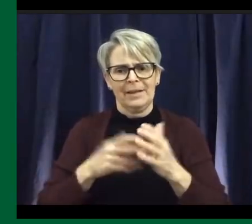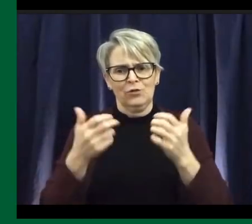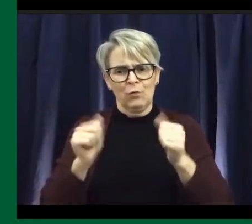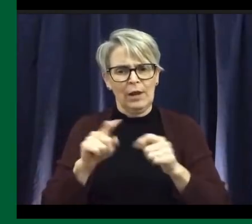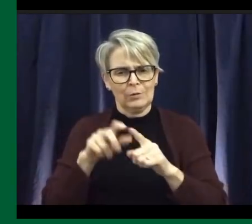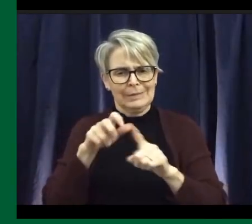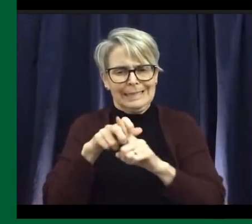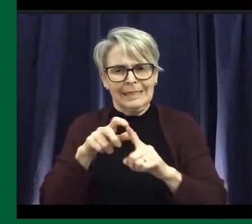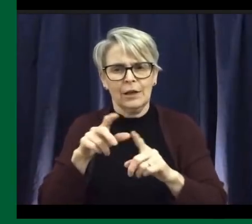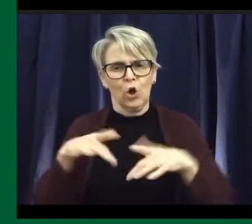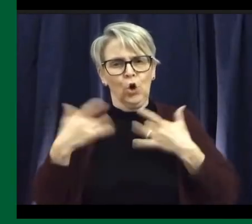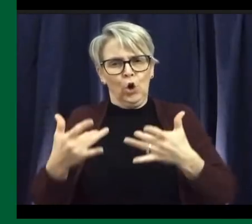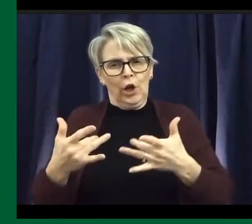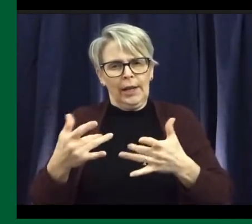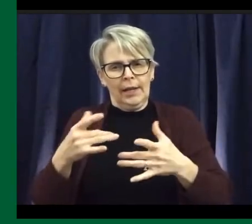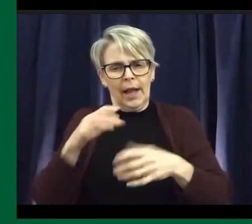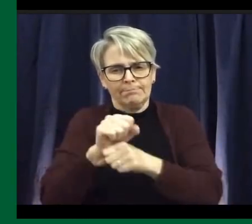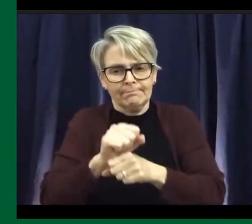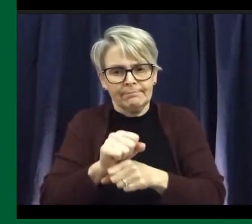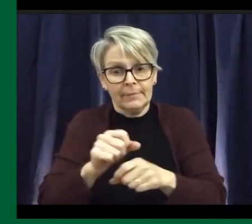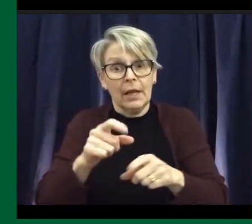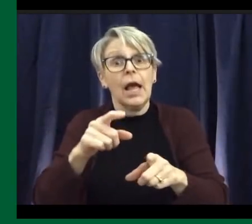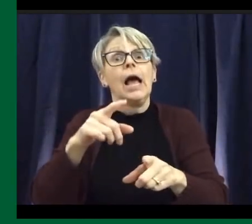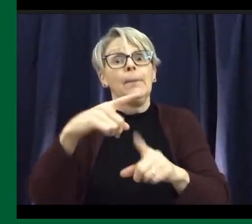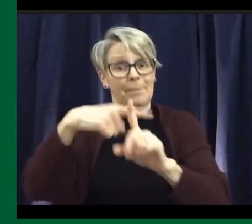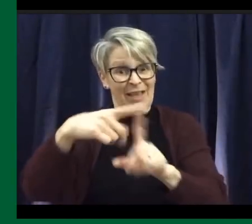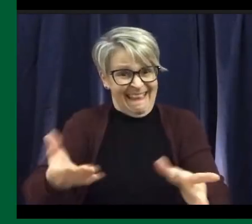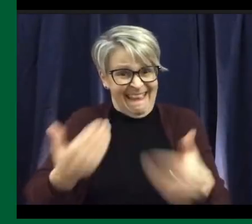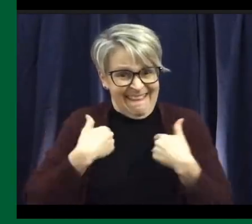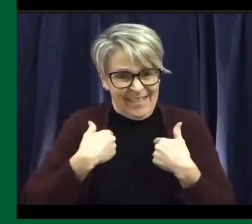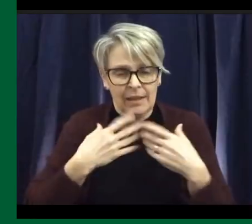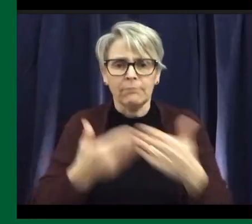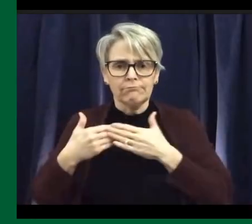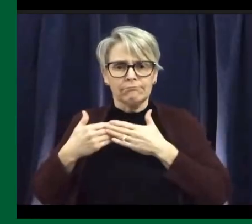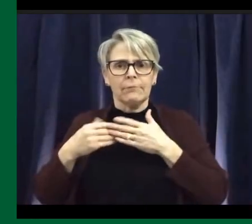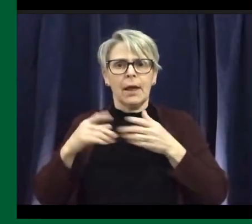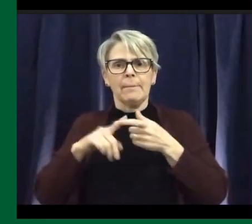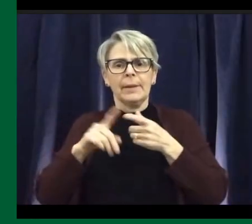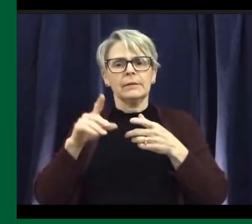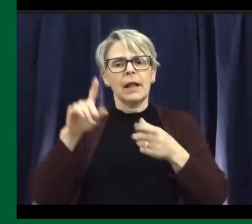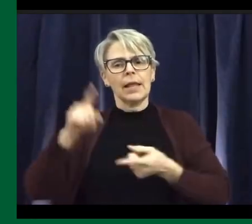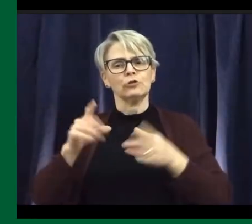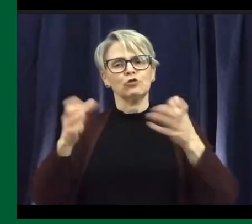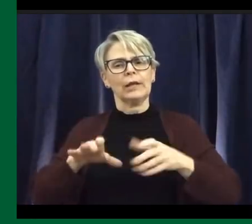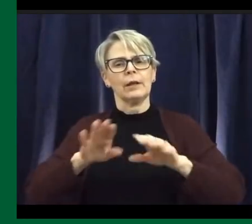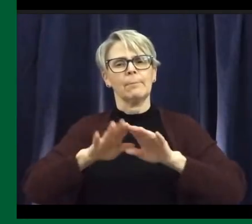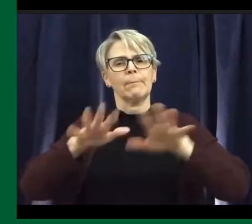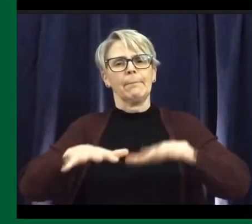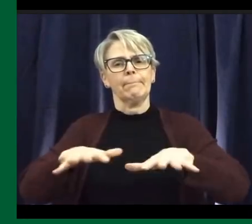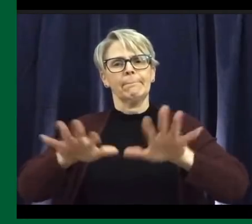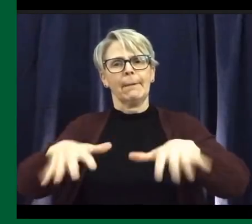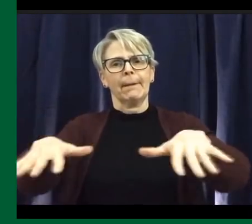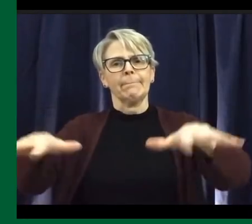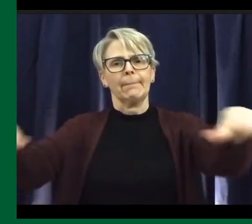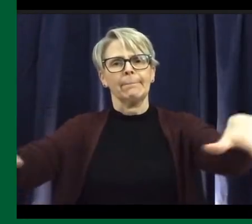other cases as quickly as possible to reduce the further impacts as we move through the immunization program. Well, one